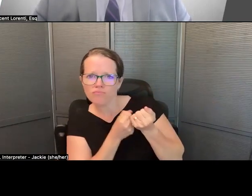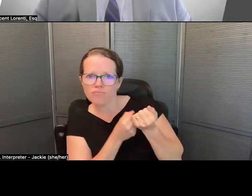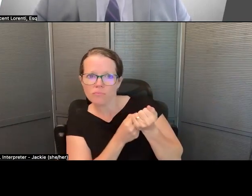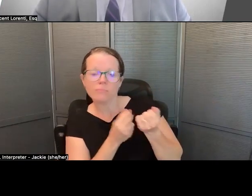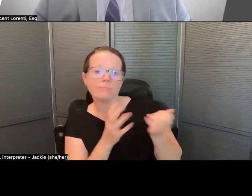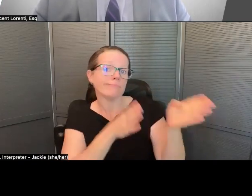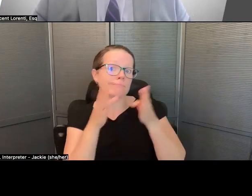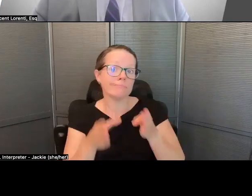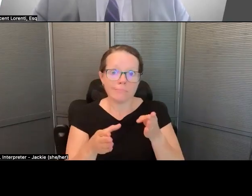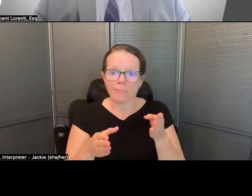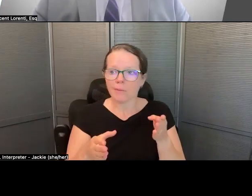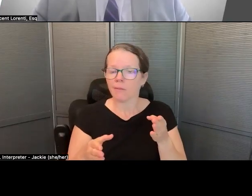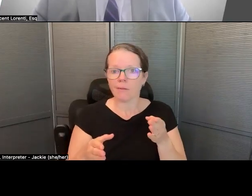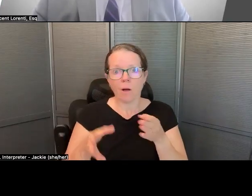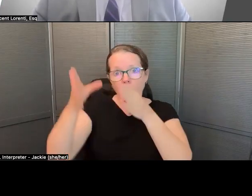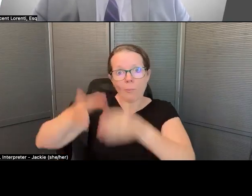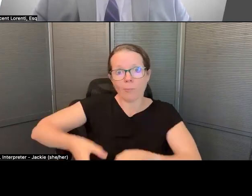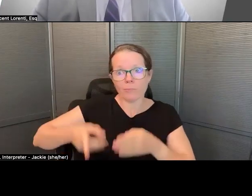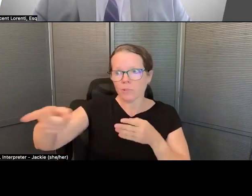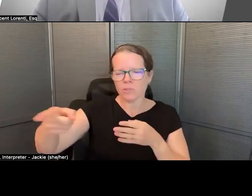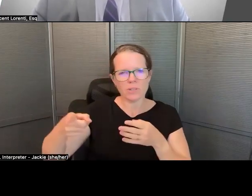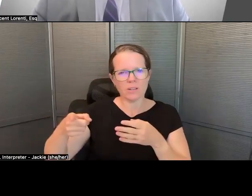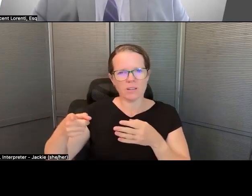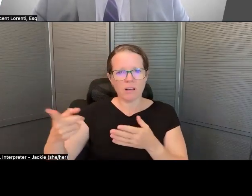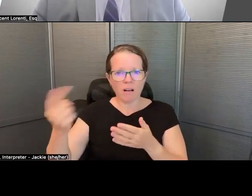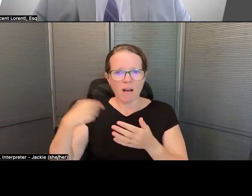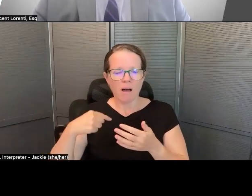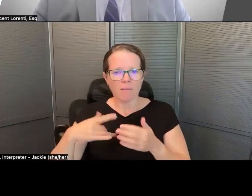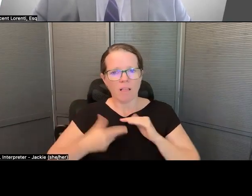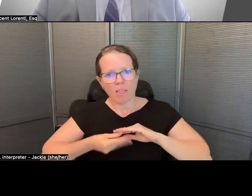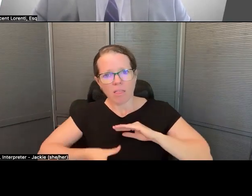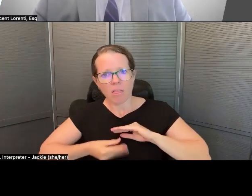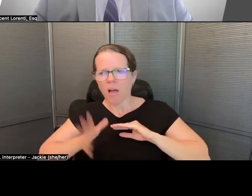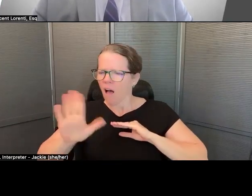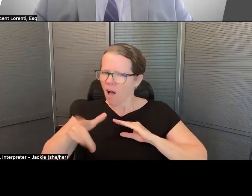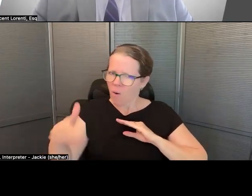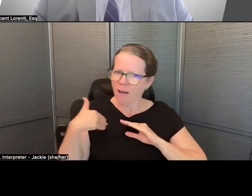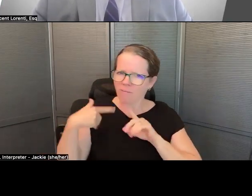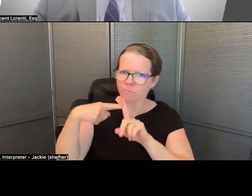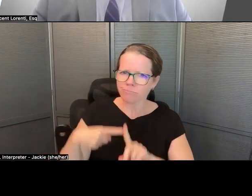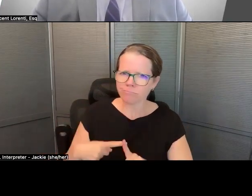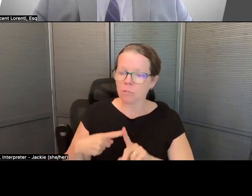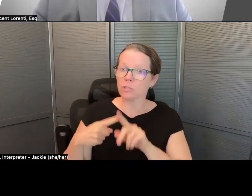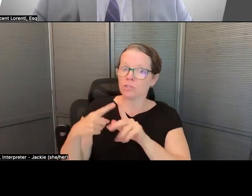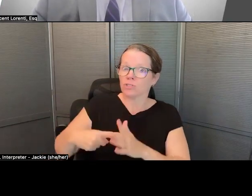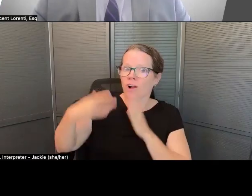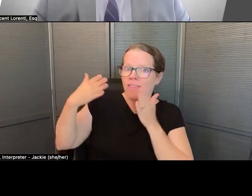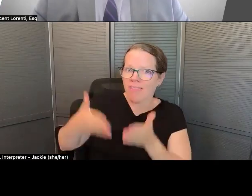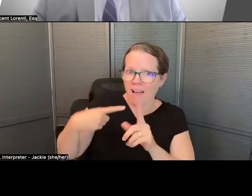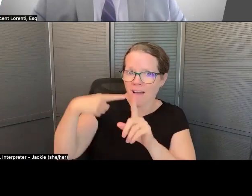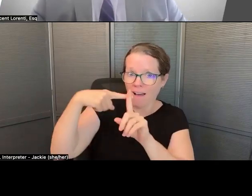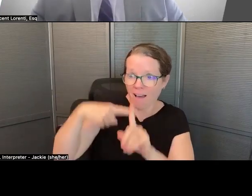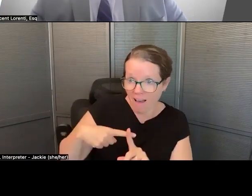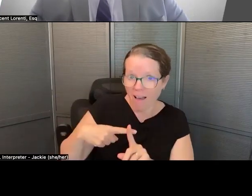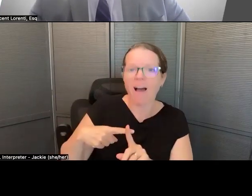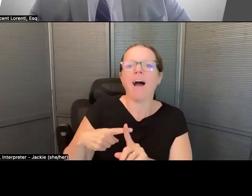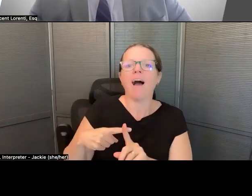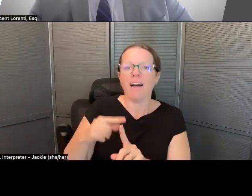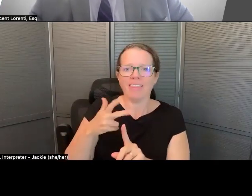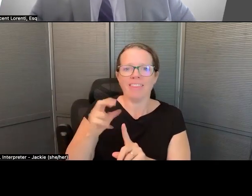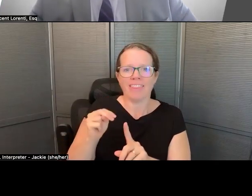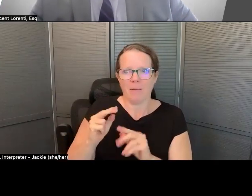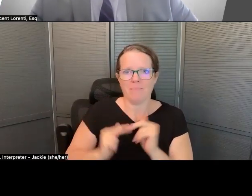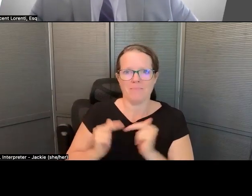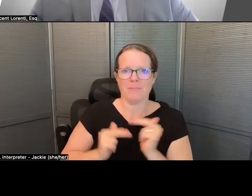build on their strengths so that we can put them in a good position to succeed with the interventions that are available in the Community Justice Support Center.